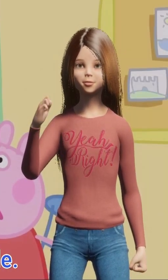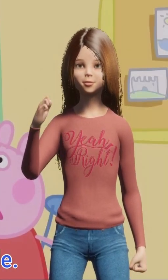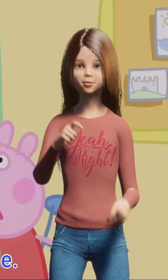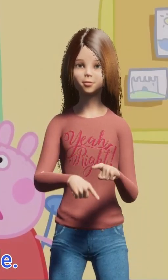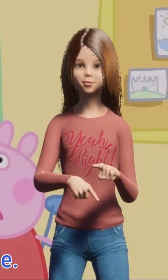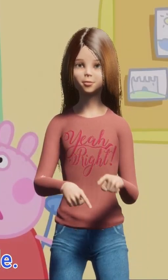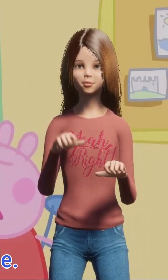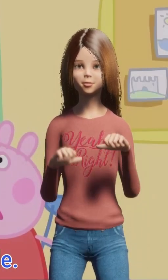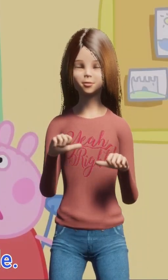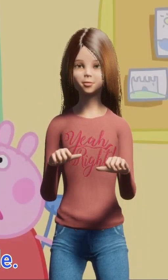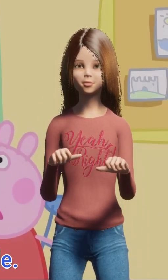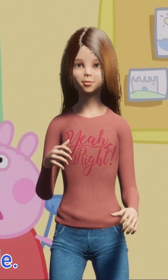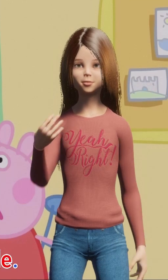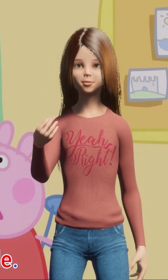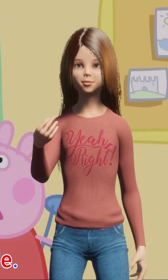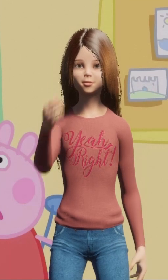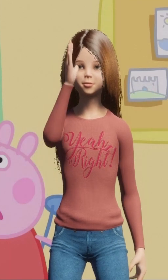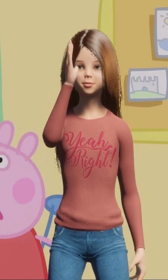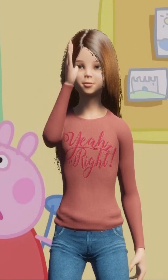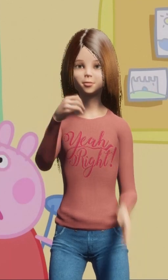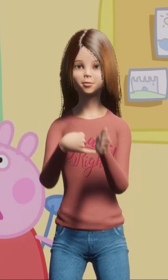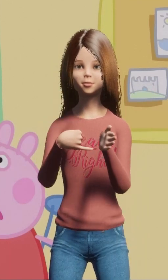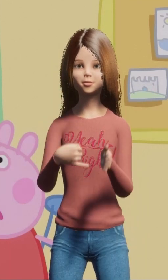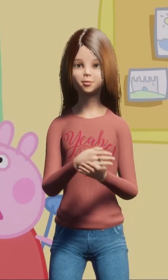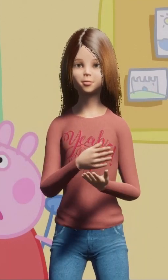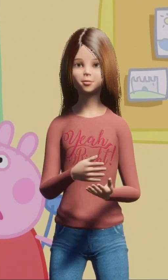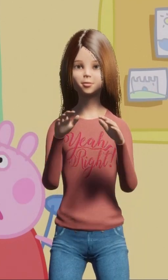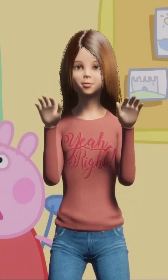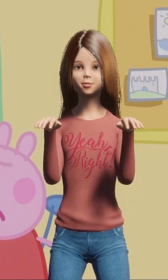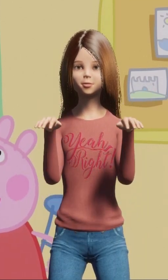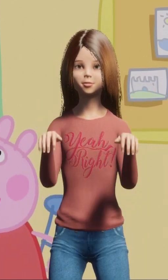It is raining today, so Peppa and George cannot play outside.